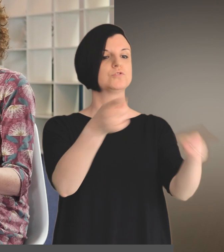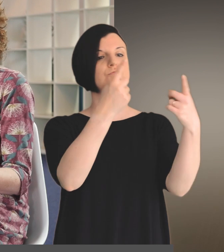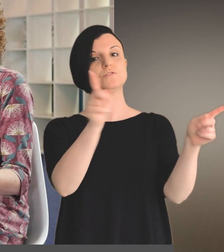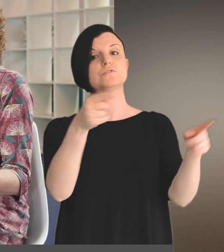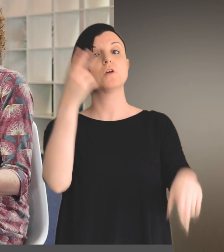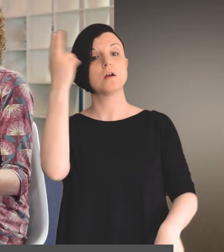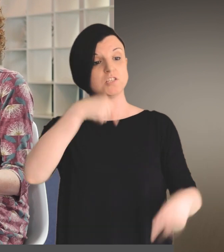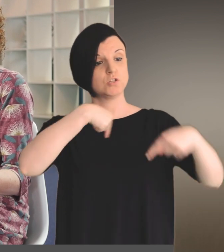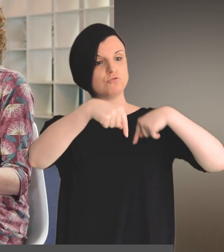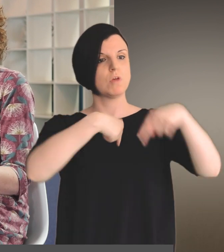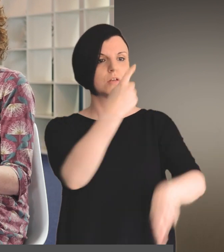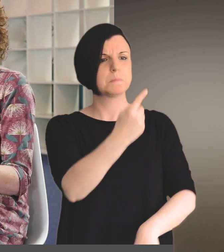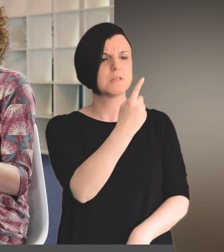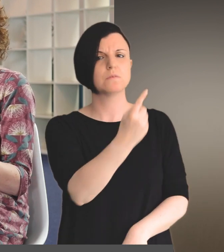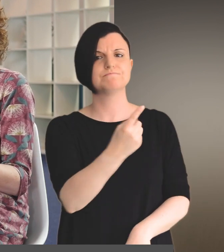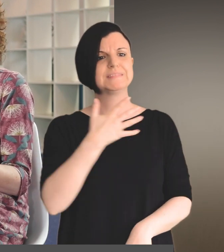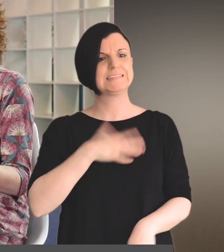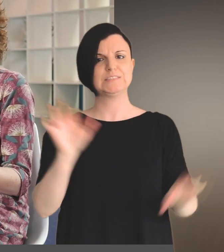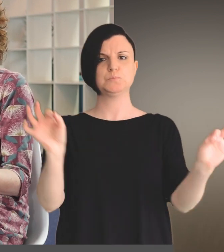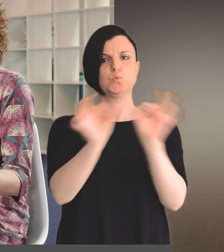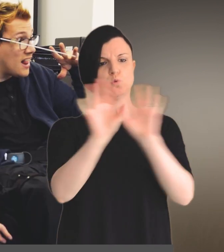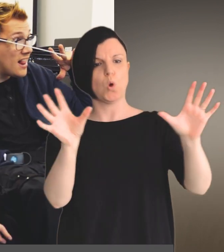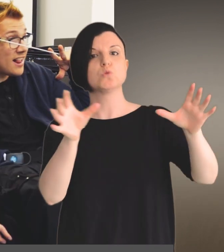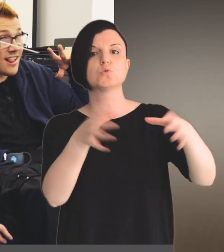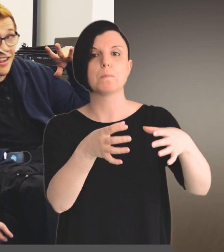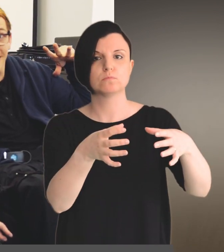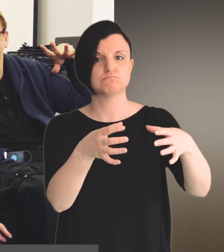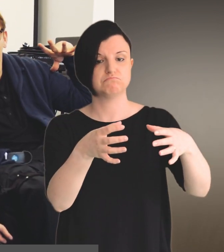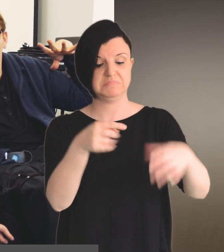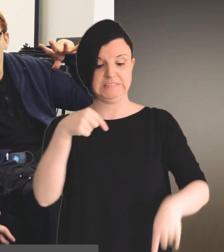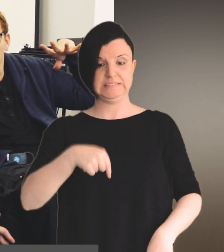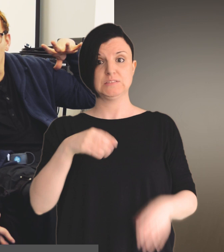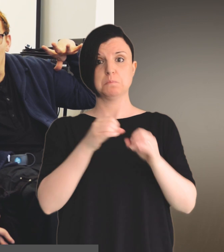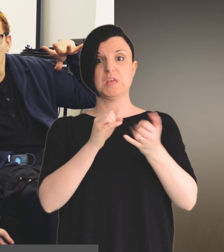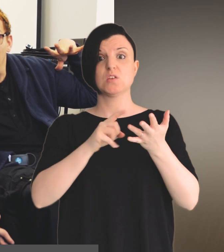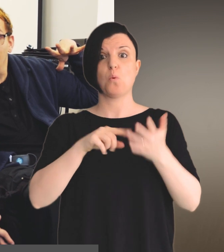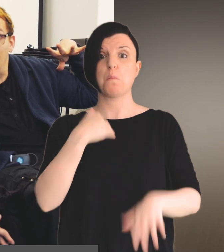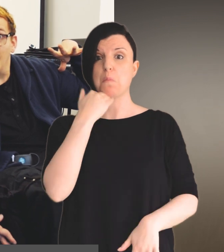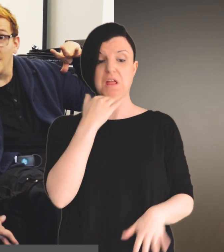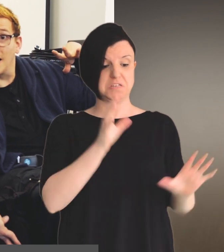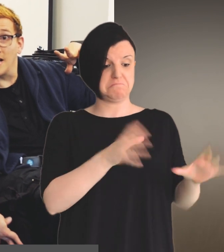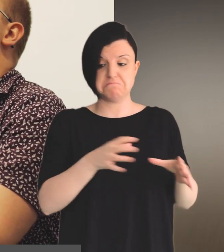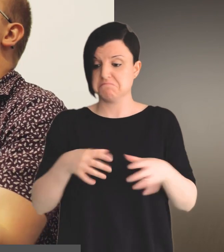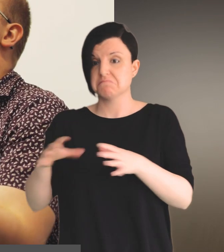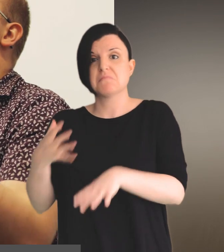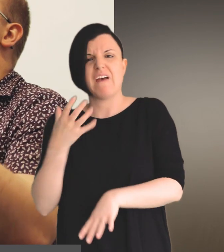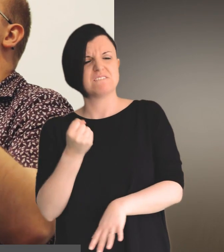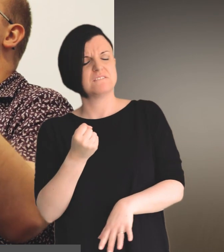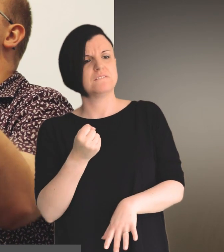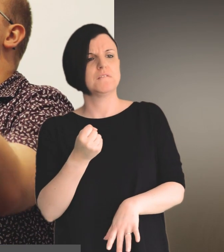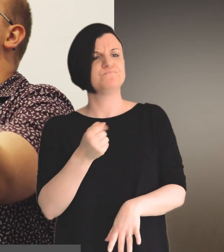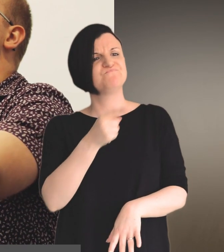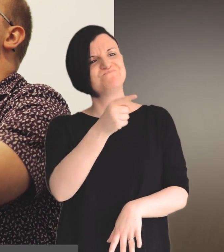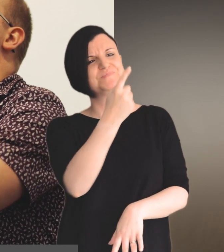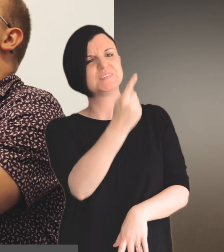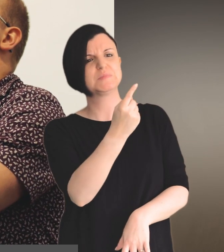an artistic director, James needed an ensemble to work with. And although we have plenty of ensembles at the Bournemouth Symphony